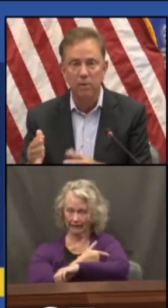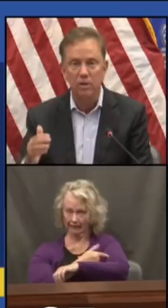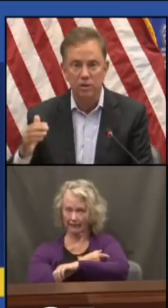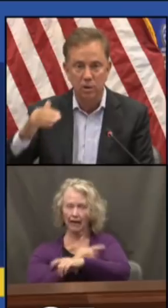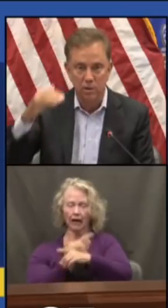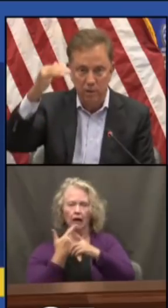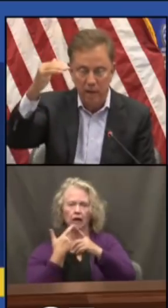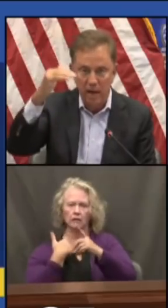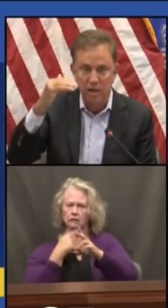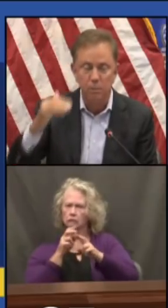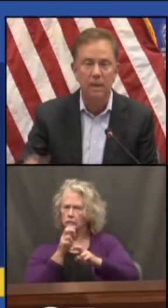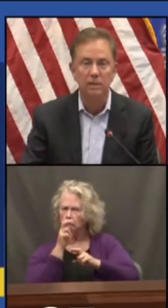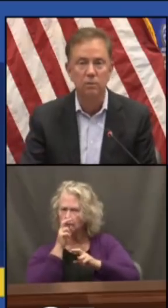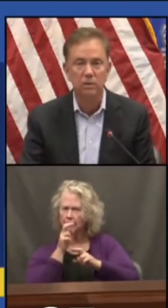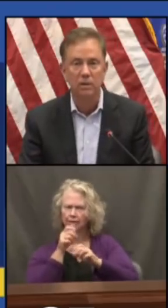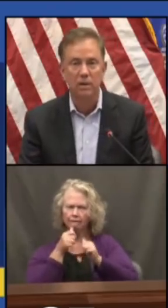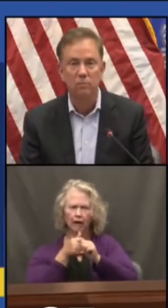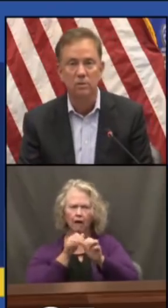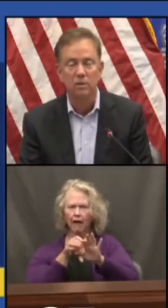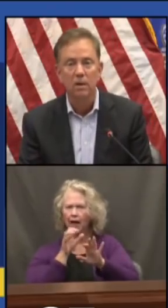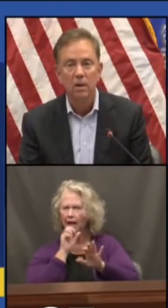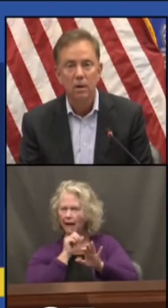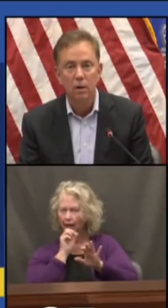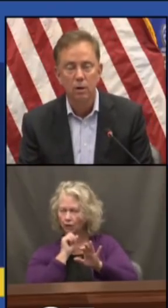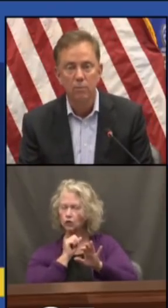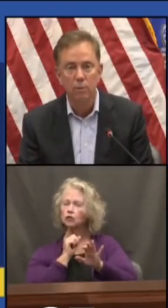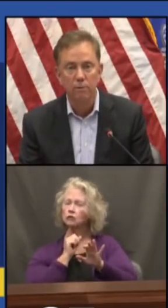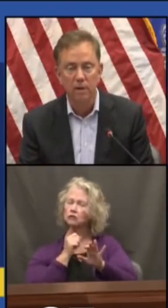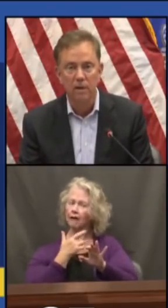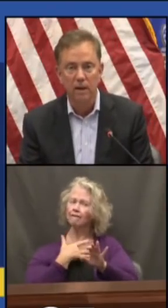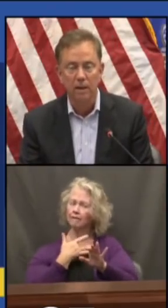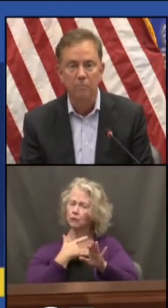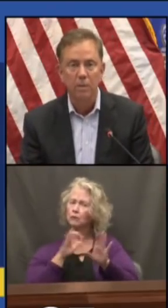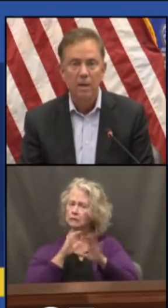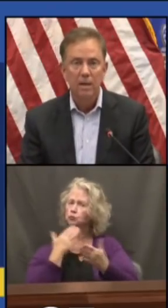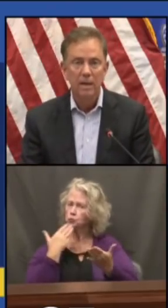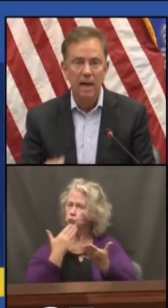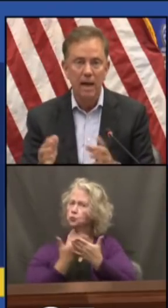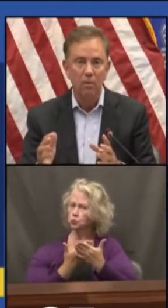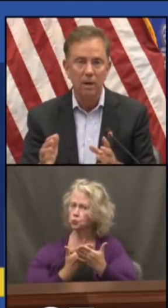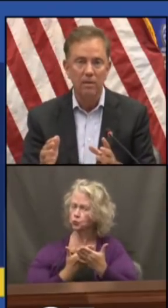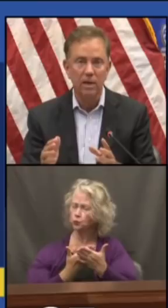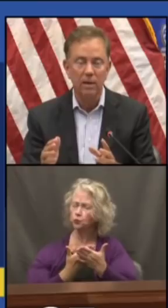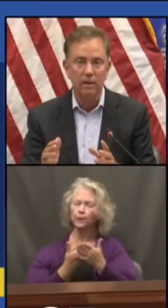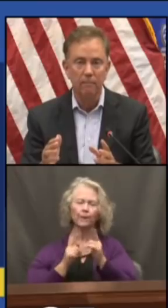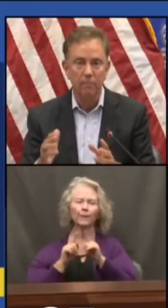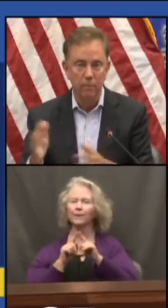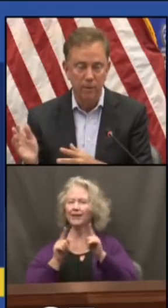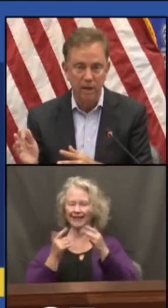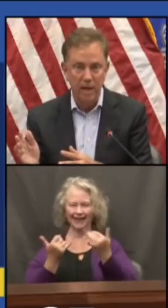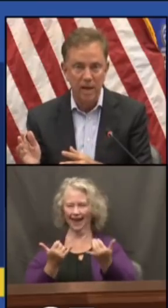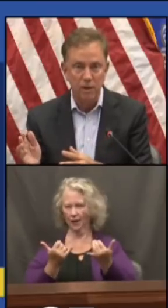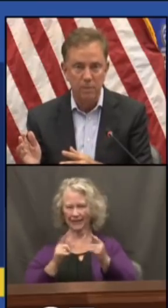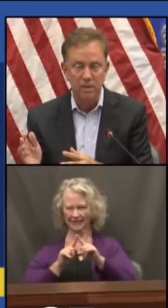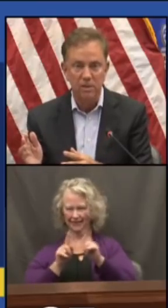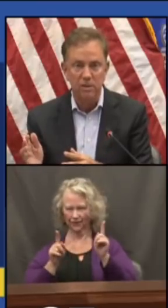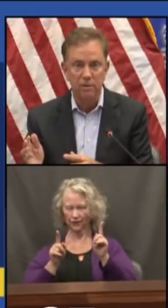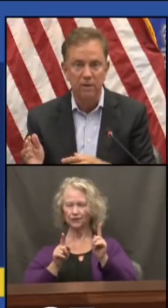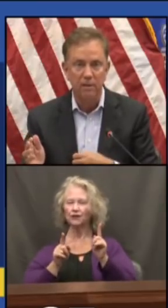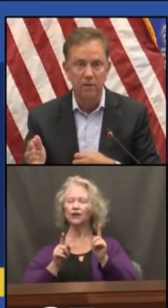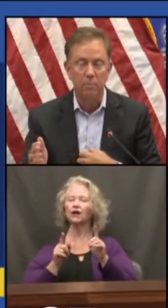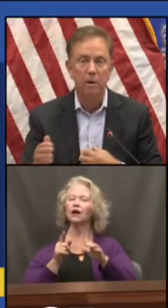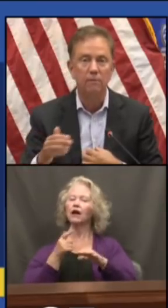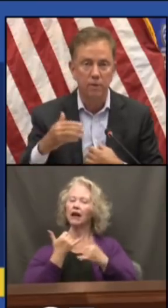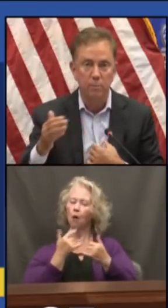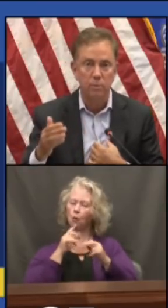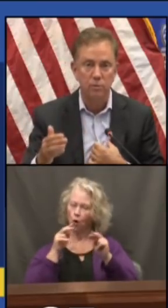to be very strict on the age base, which I think was a good move for Connecticut. Now I think we've got age-based